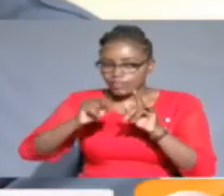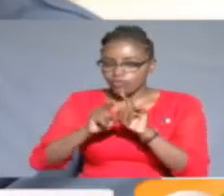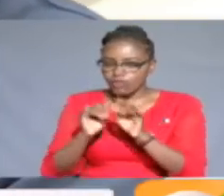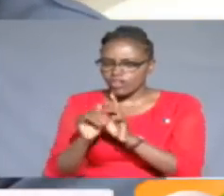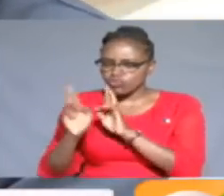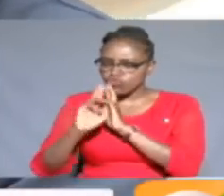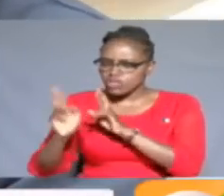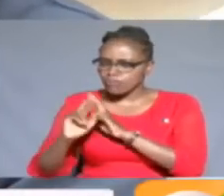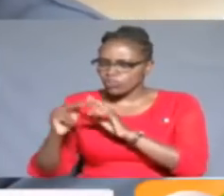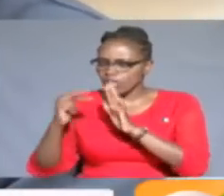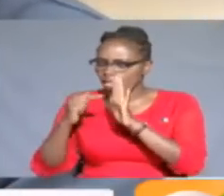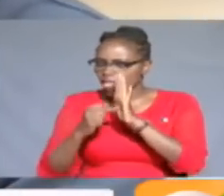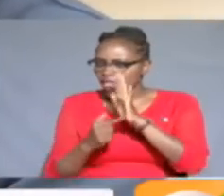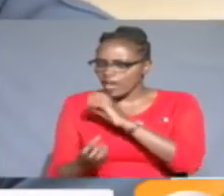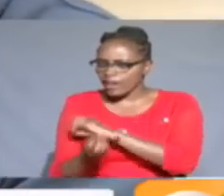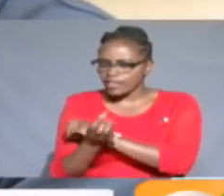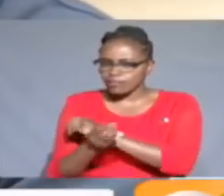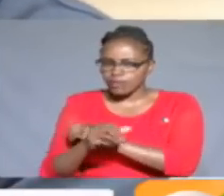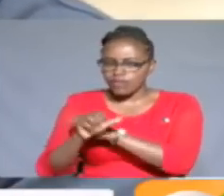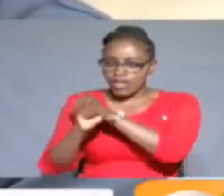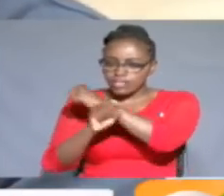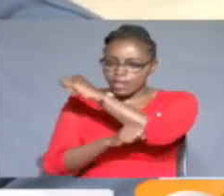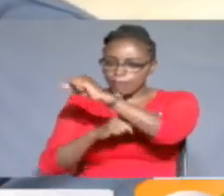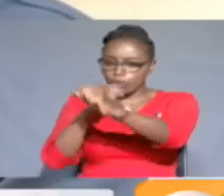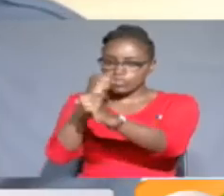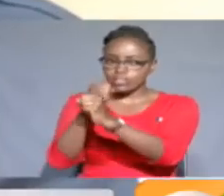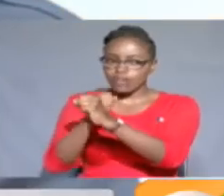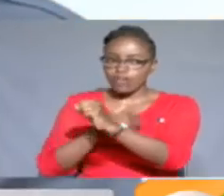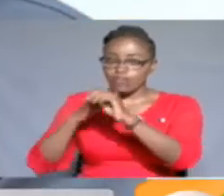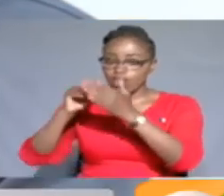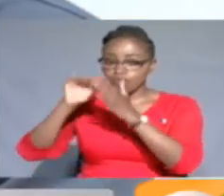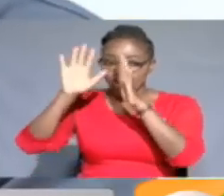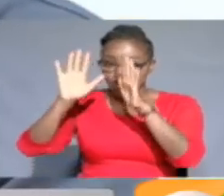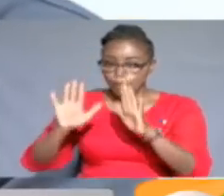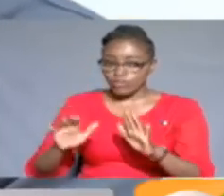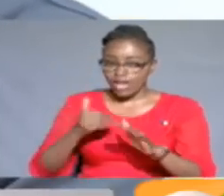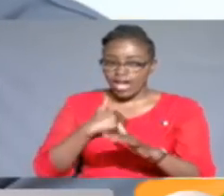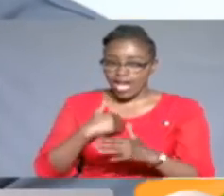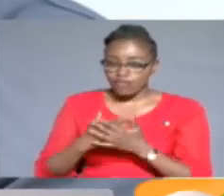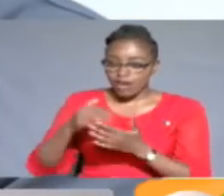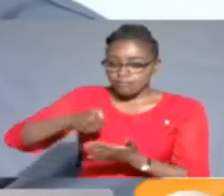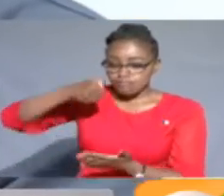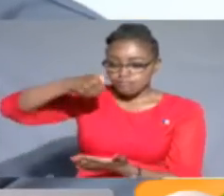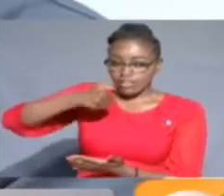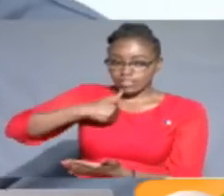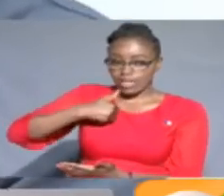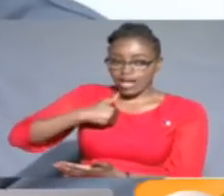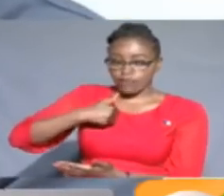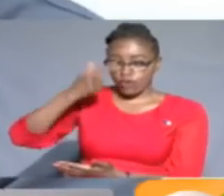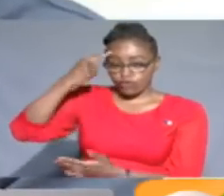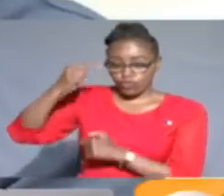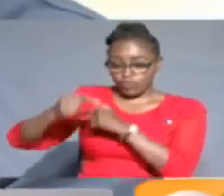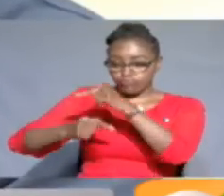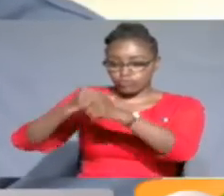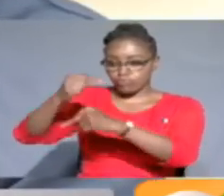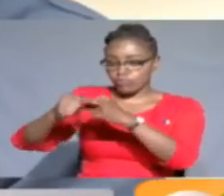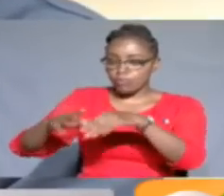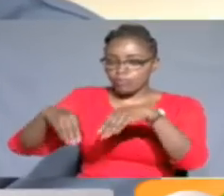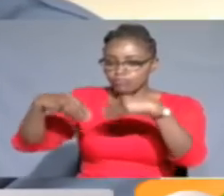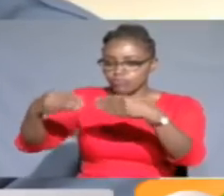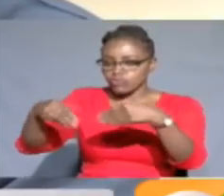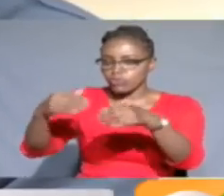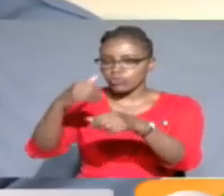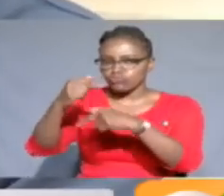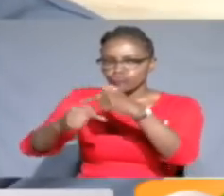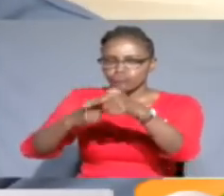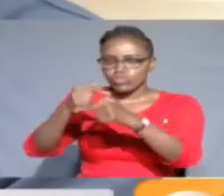scan machine. You have the other support staff. And more importantly, you have a budget for the continuous supplies that are needed to